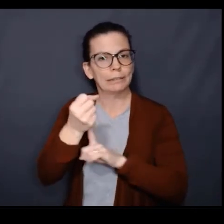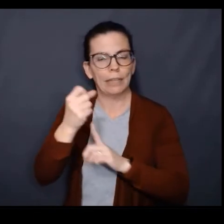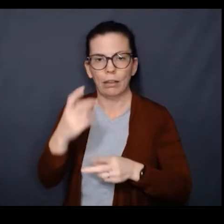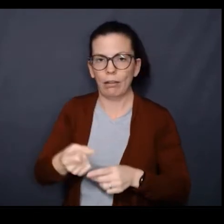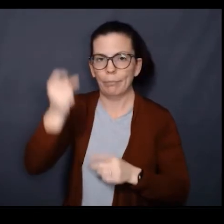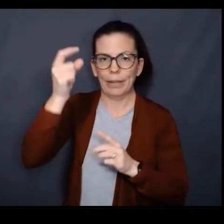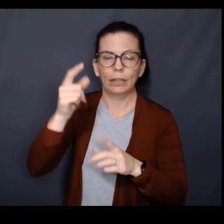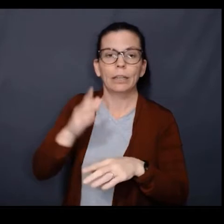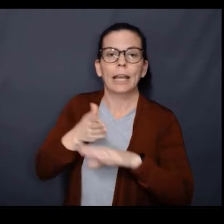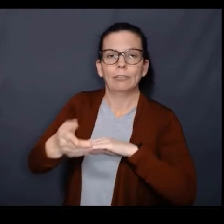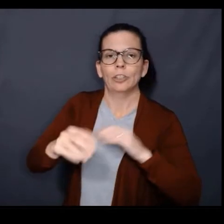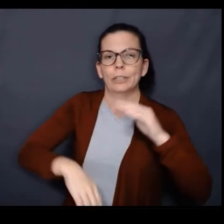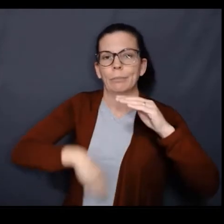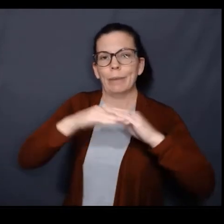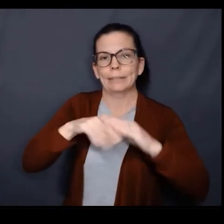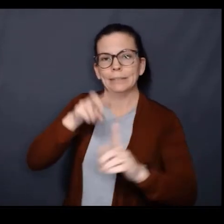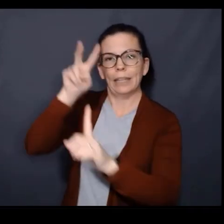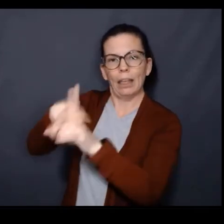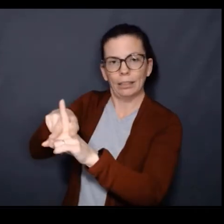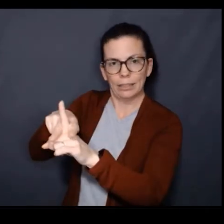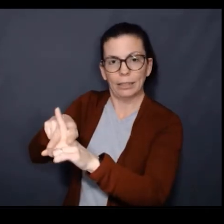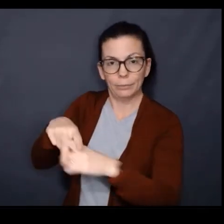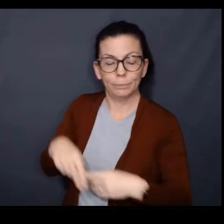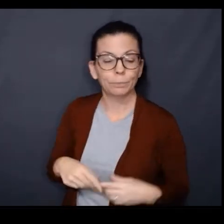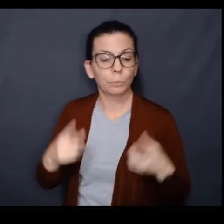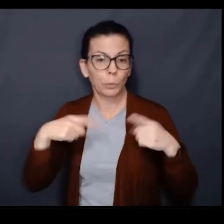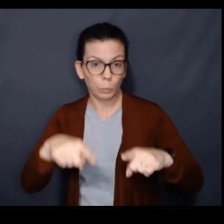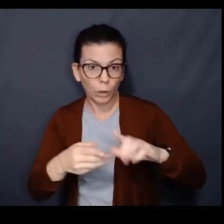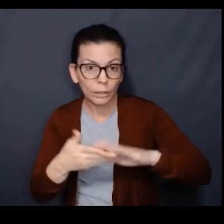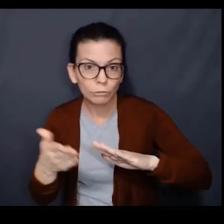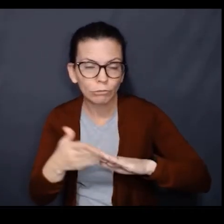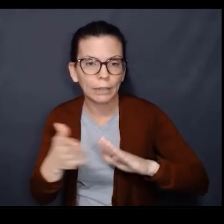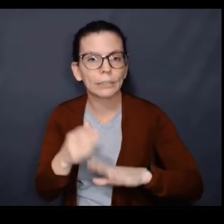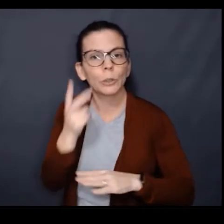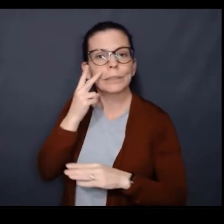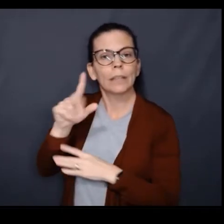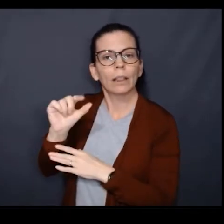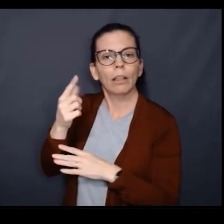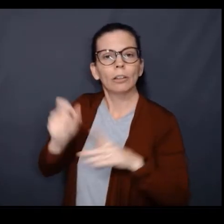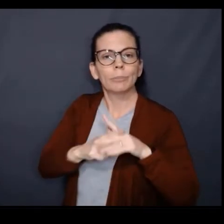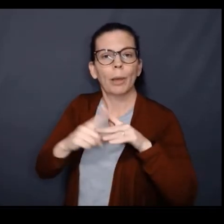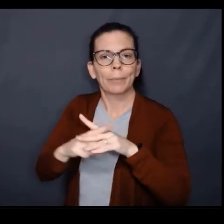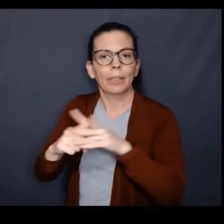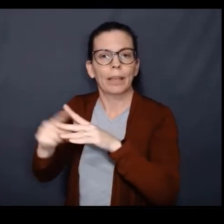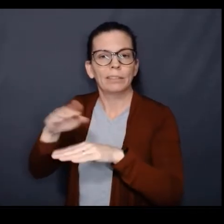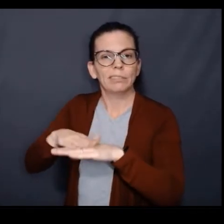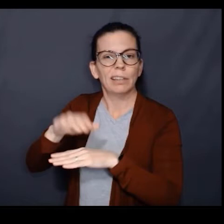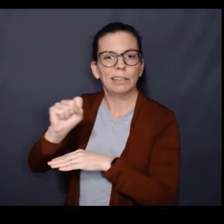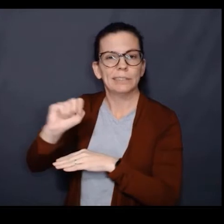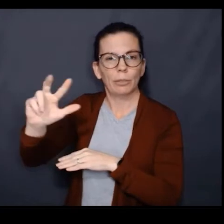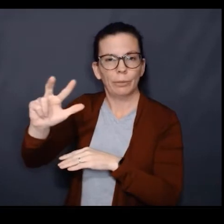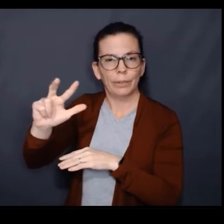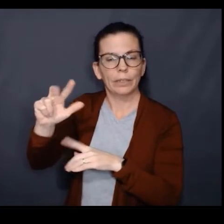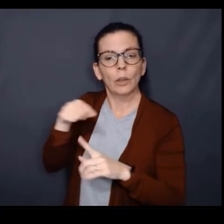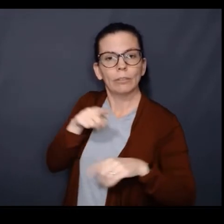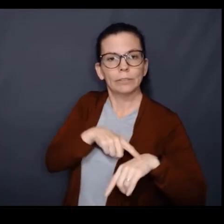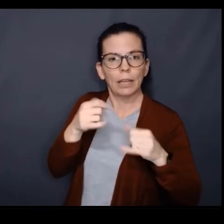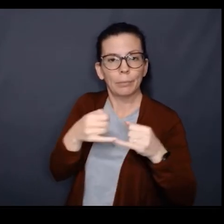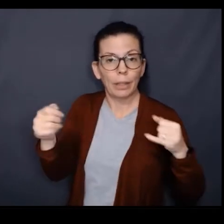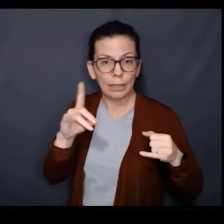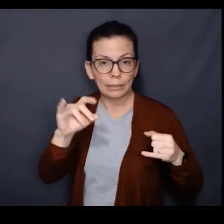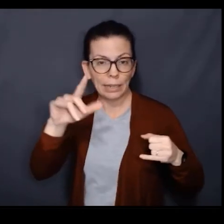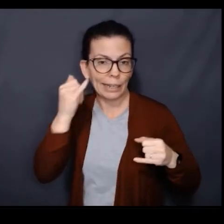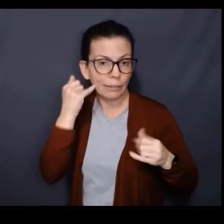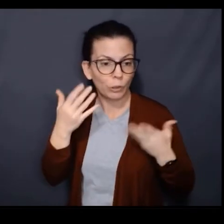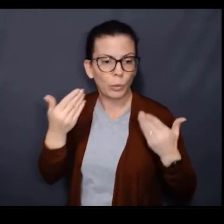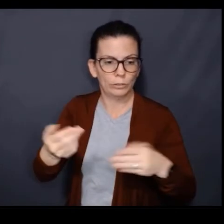state automatically once capacity has been allocated. While the job is running, you will see logs begin to populate in S3. There's